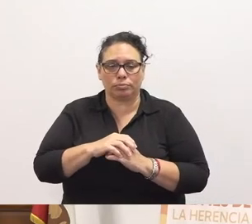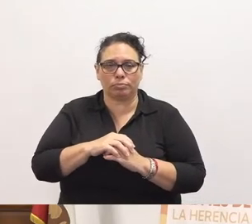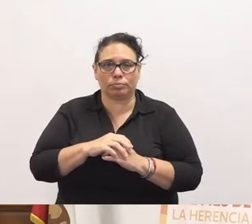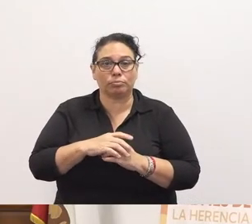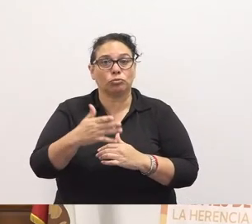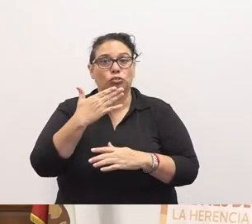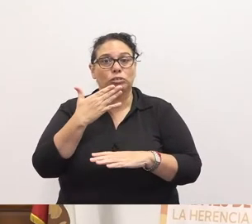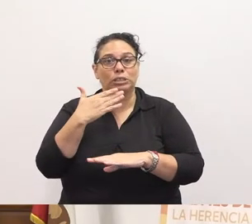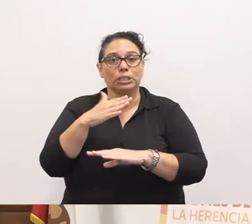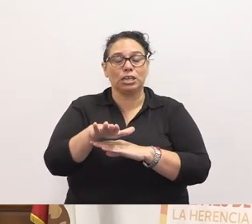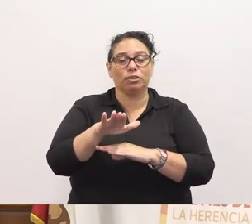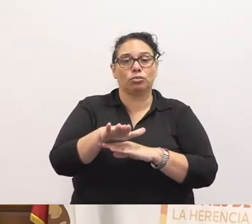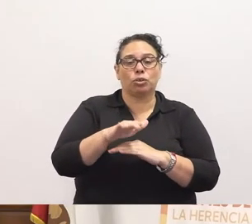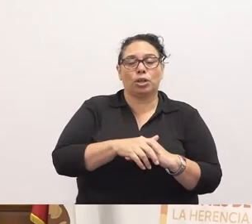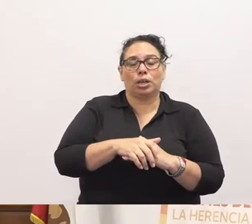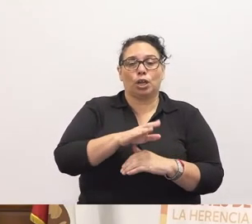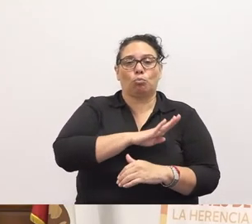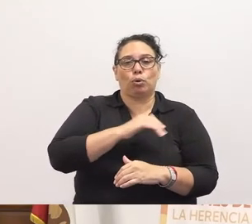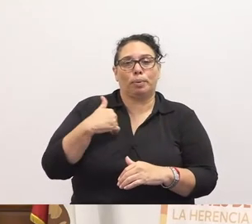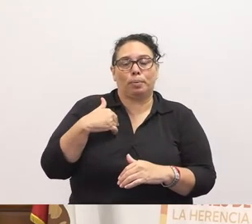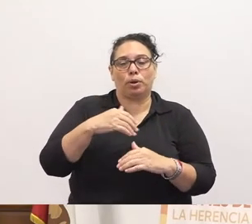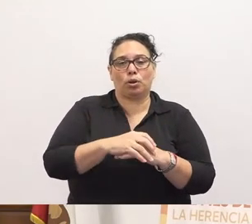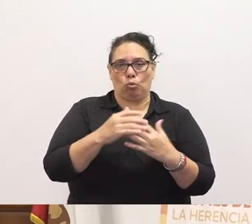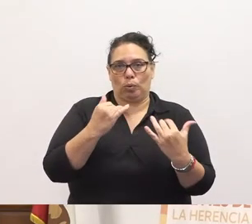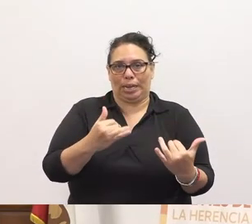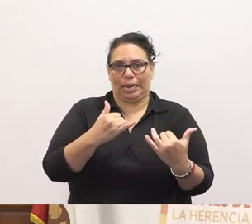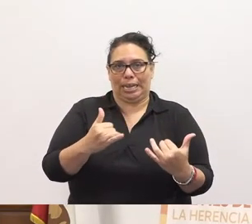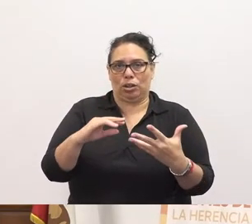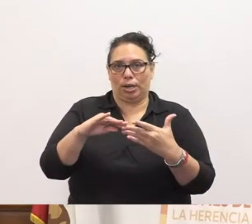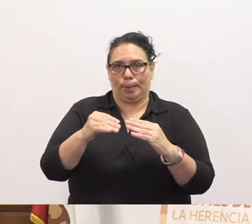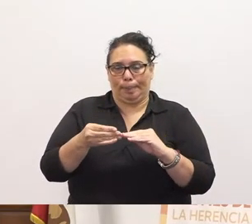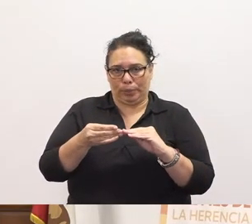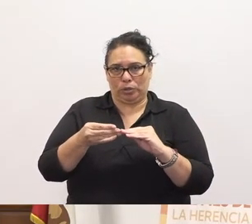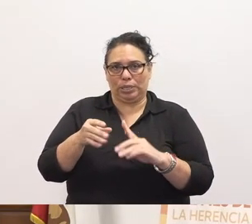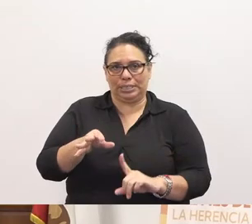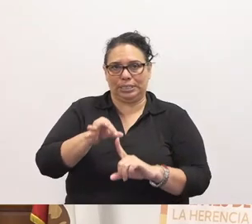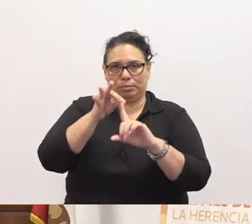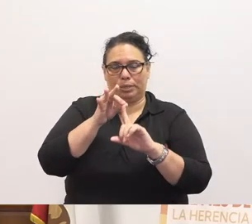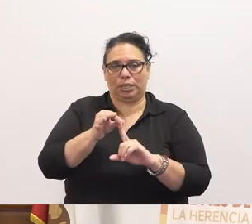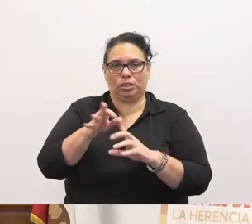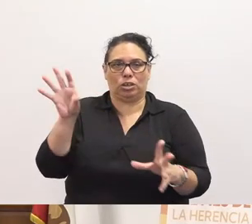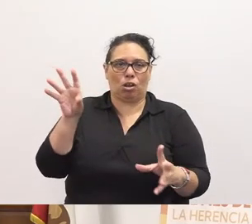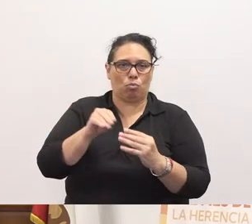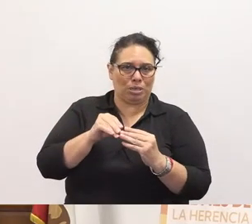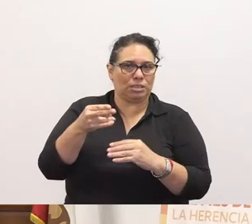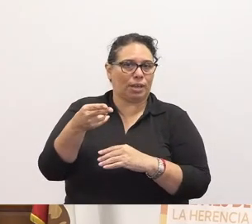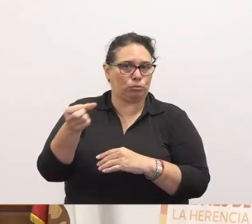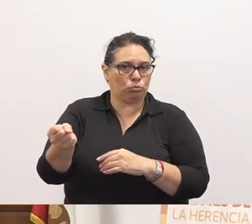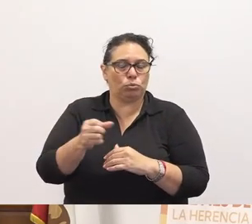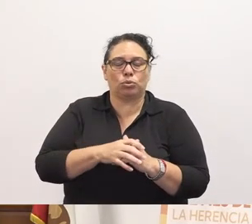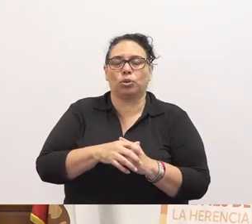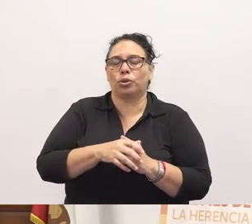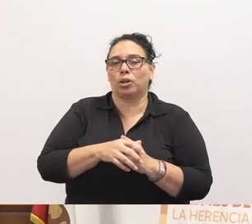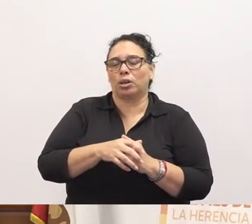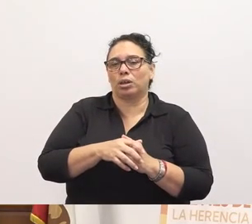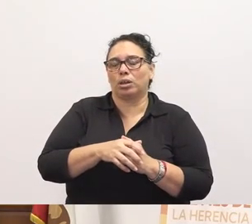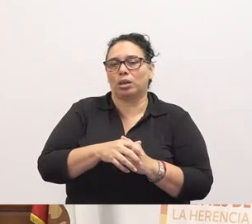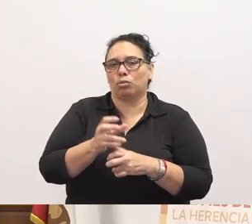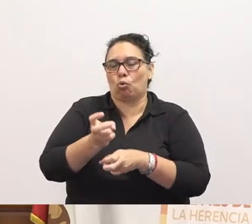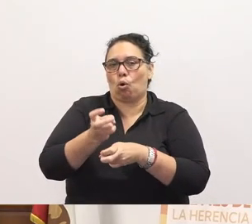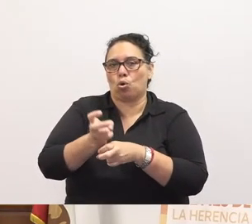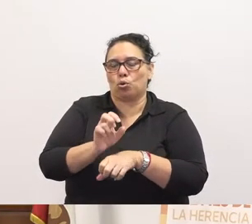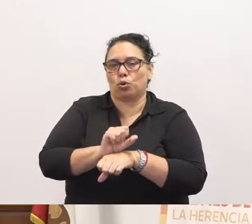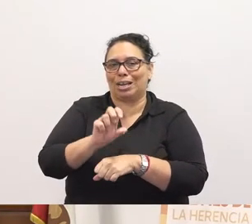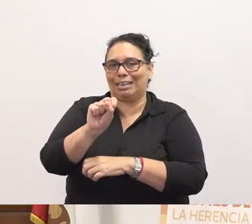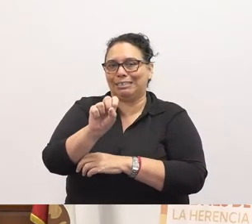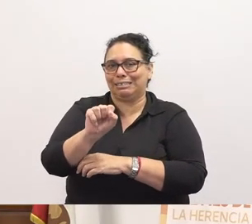Good afternoon. Good evening, board member. Right now, our numbers are, especially at our comprehensive high schools, when you add the hard work that our